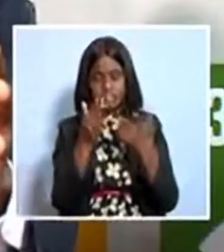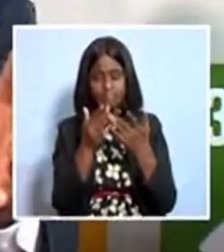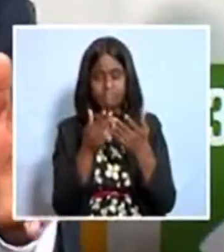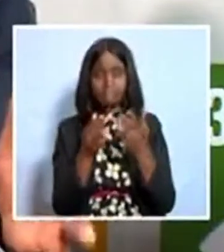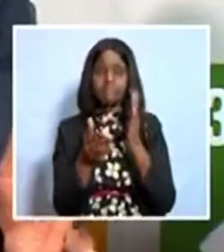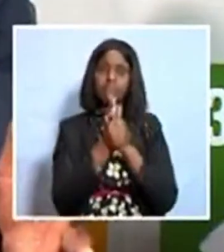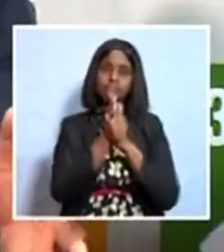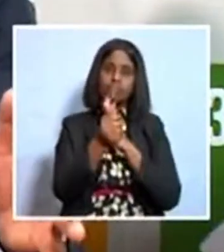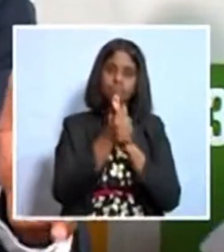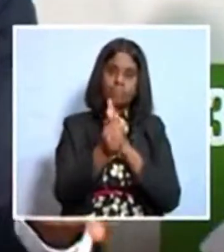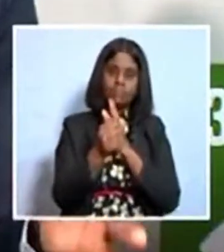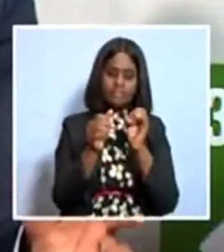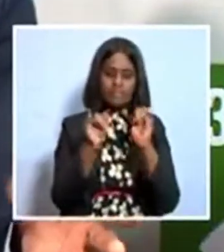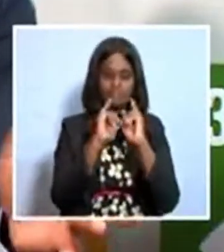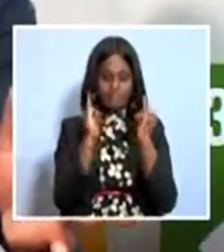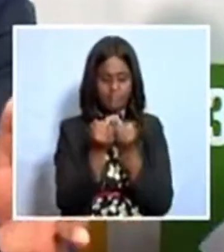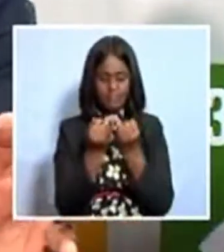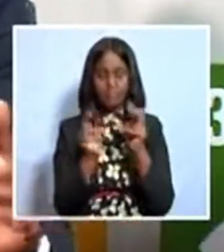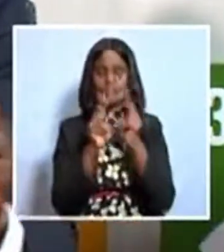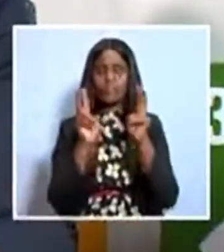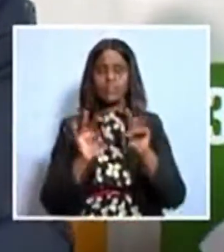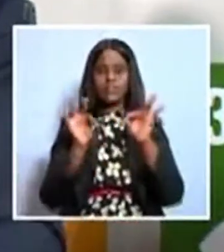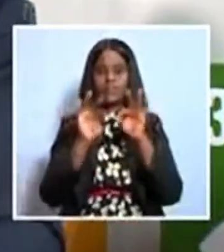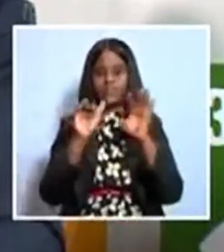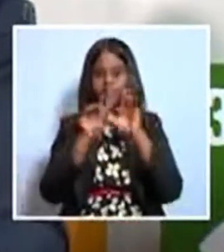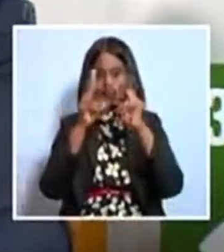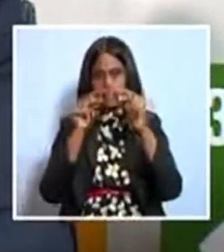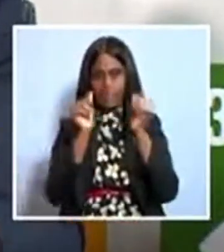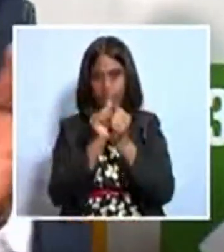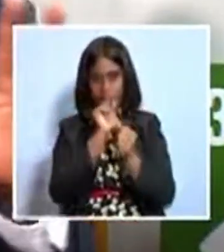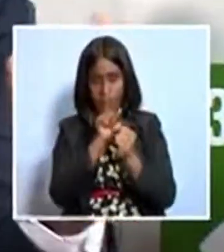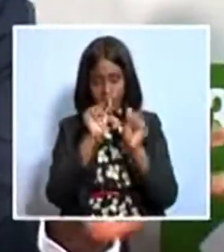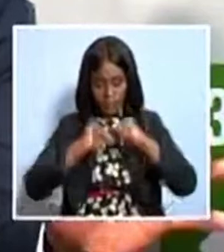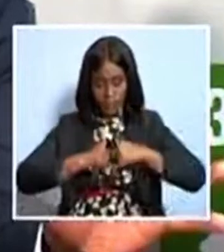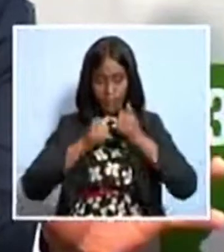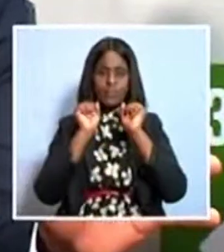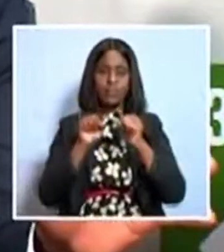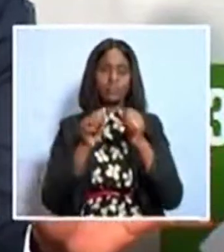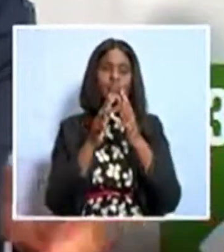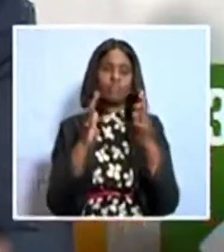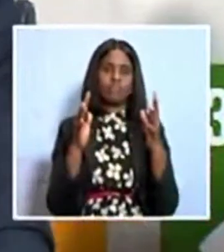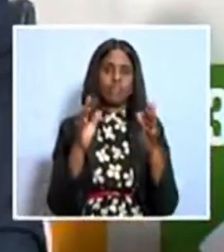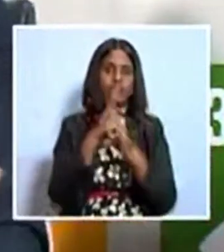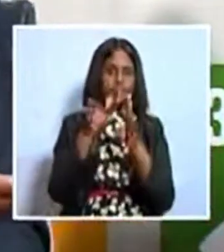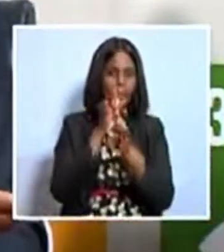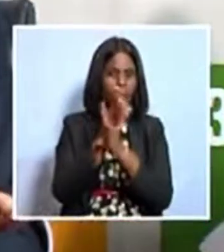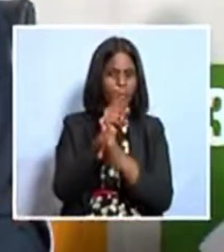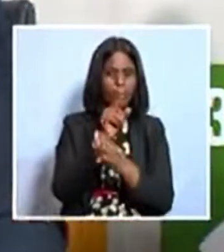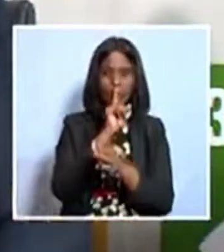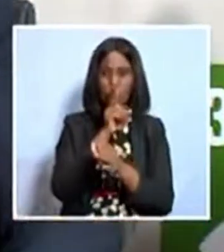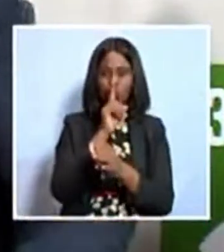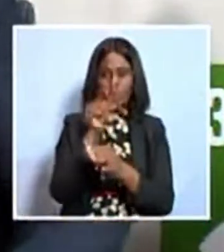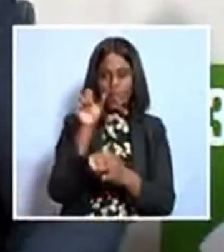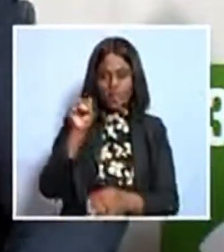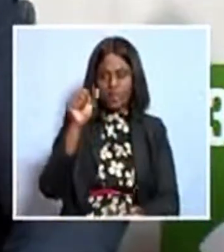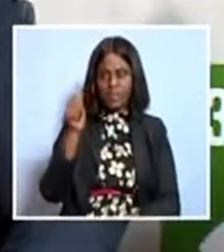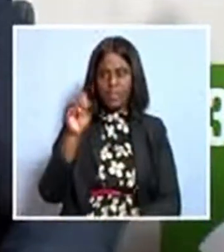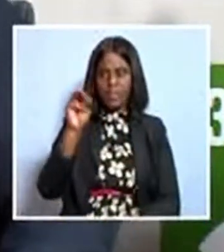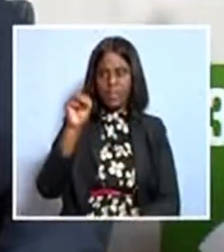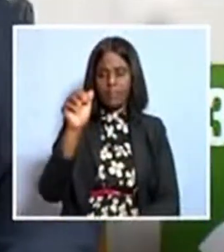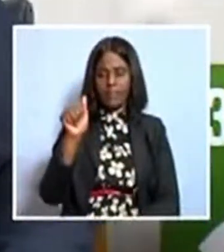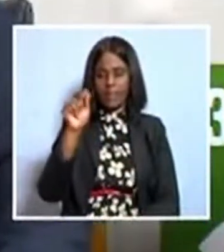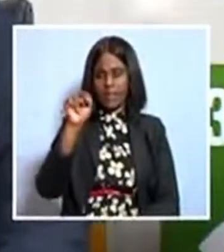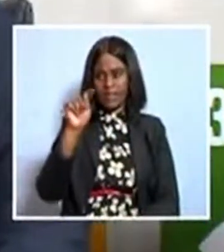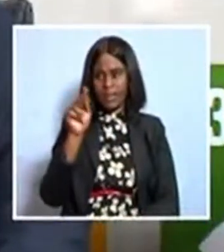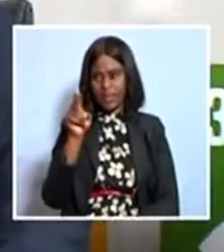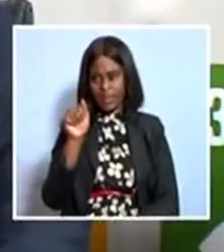vocational institutions is important in the rural areas. Then with that, we should be able to expand towards that. I'm sure Samantha can add. So would you say